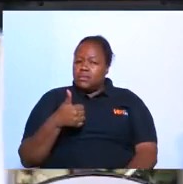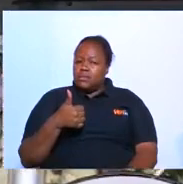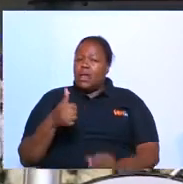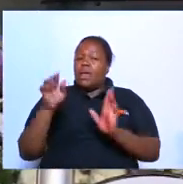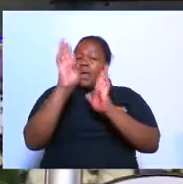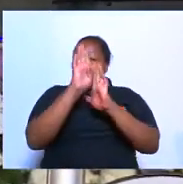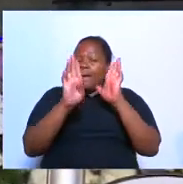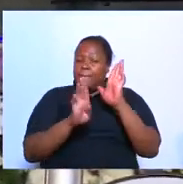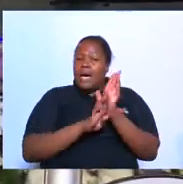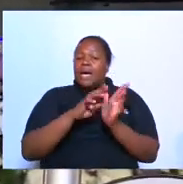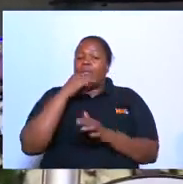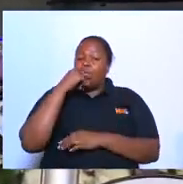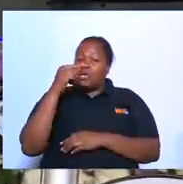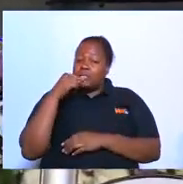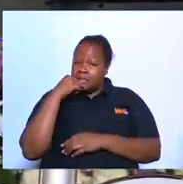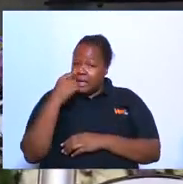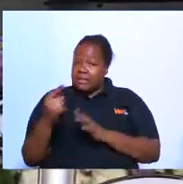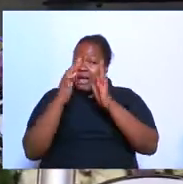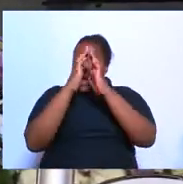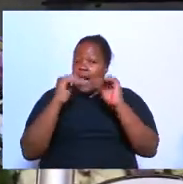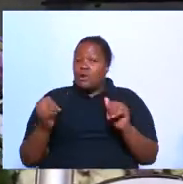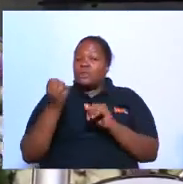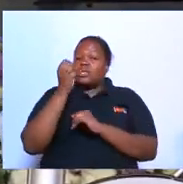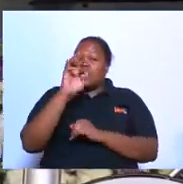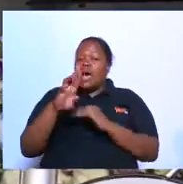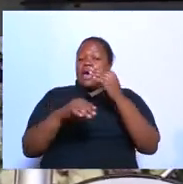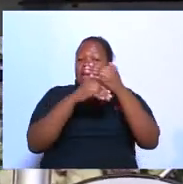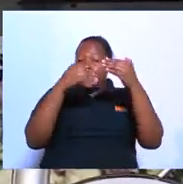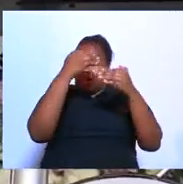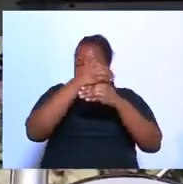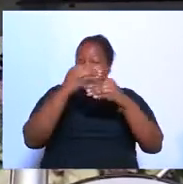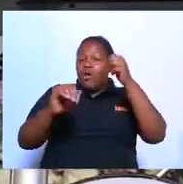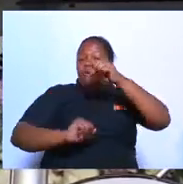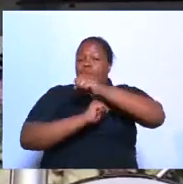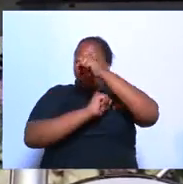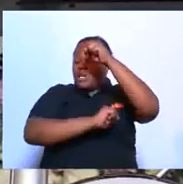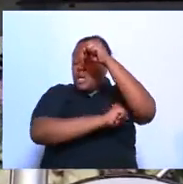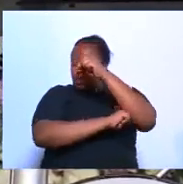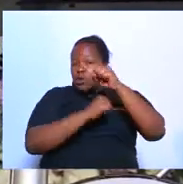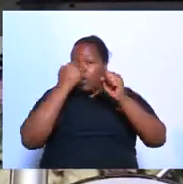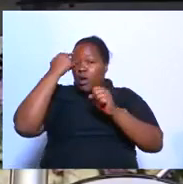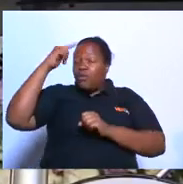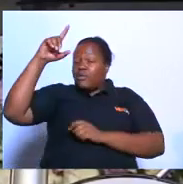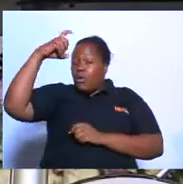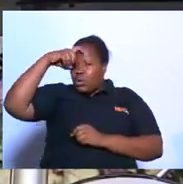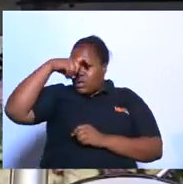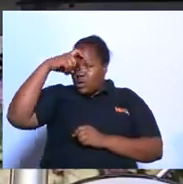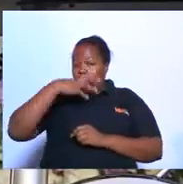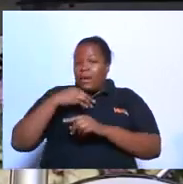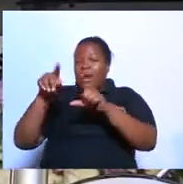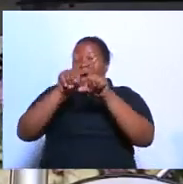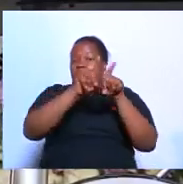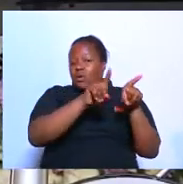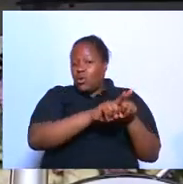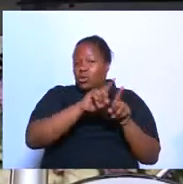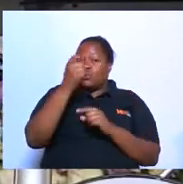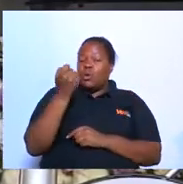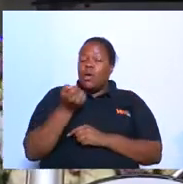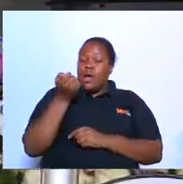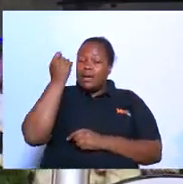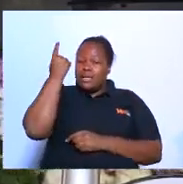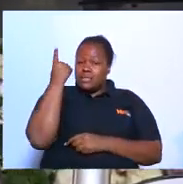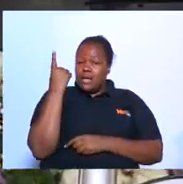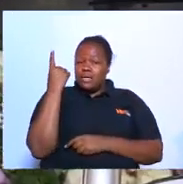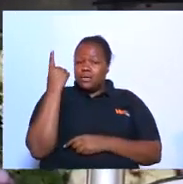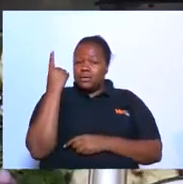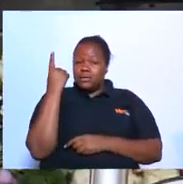the Bible says homes are built on the foundation of wisdom and understanding